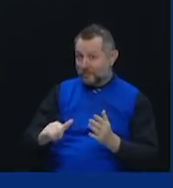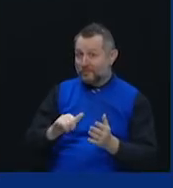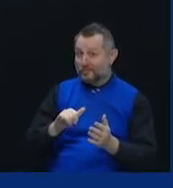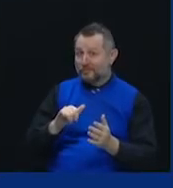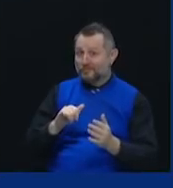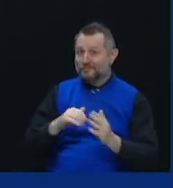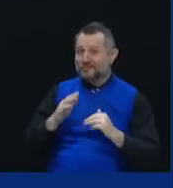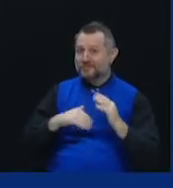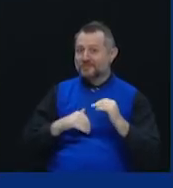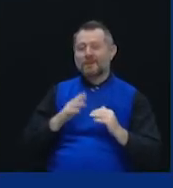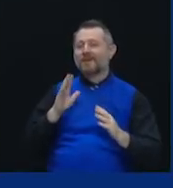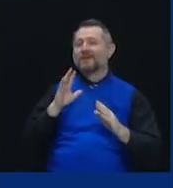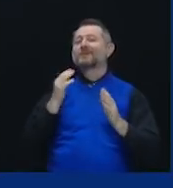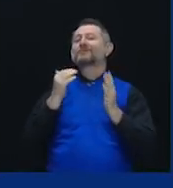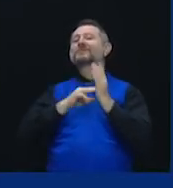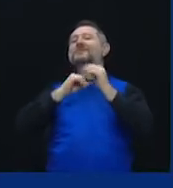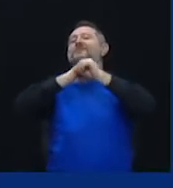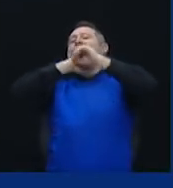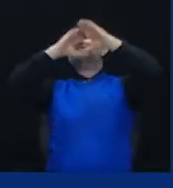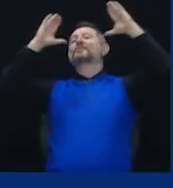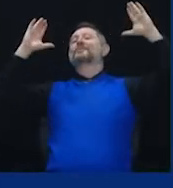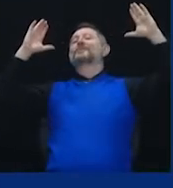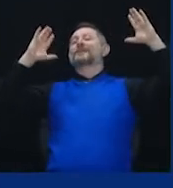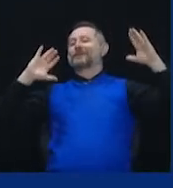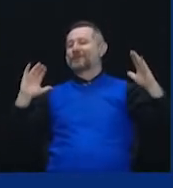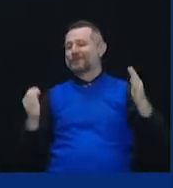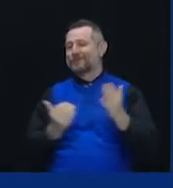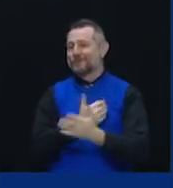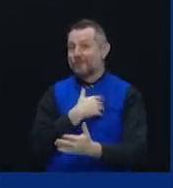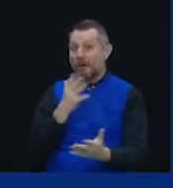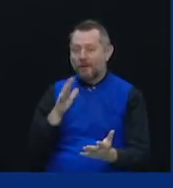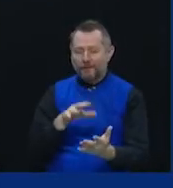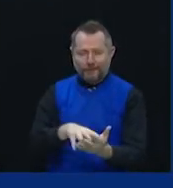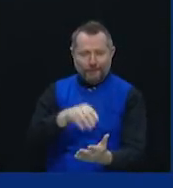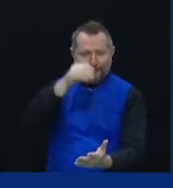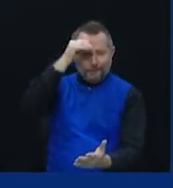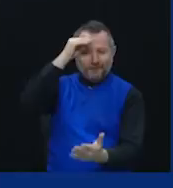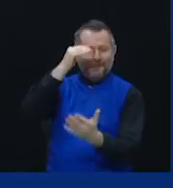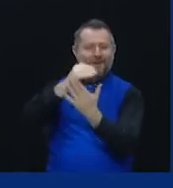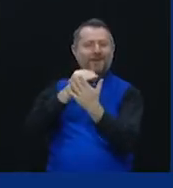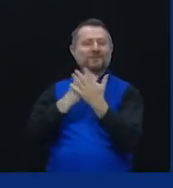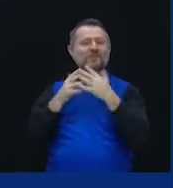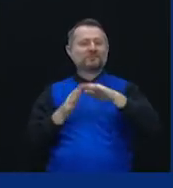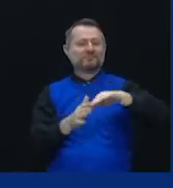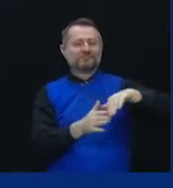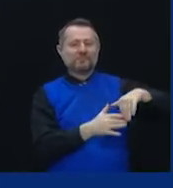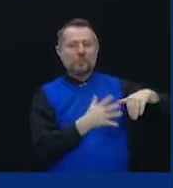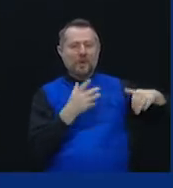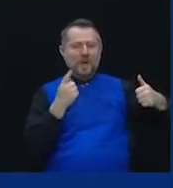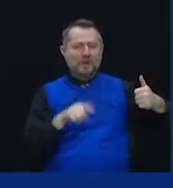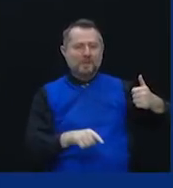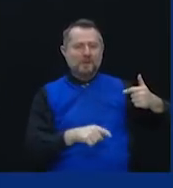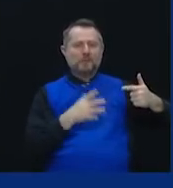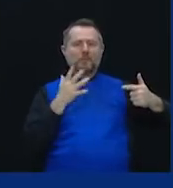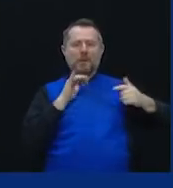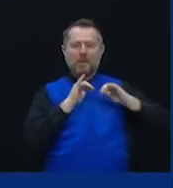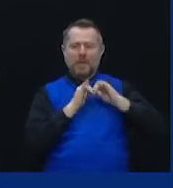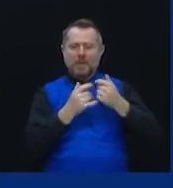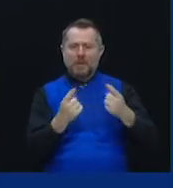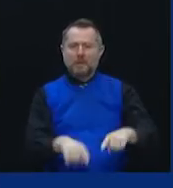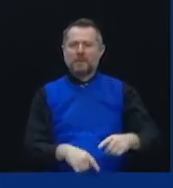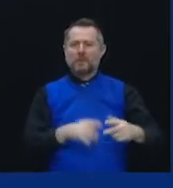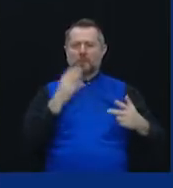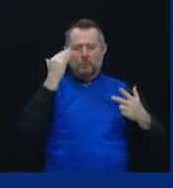from the lessons of COVID. What happened? Why did it happen? How do we make sure it never happens again? How